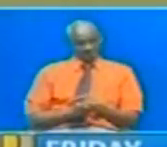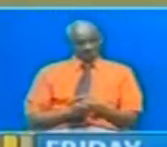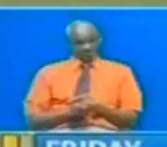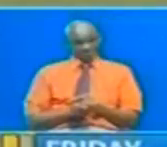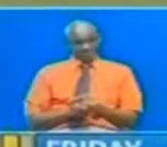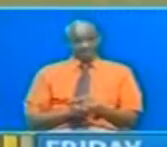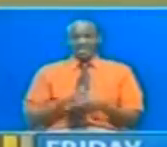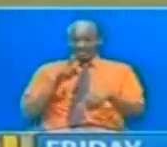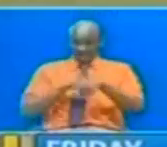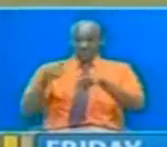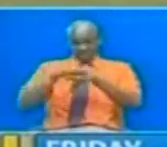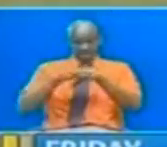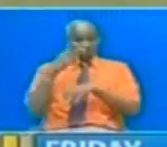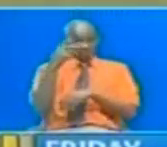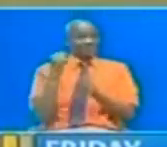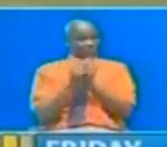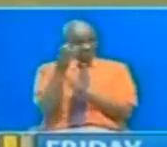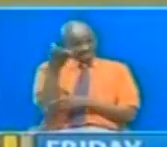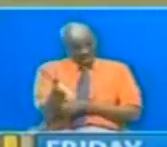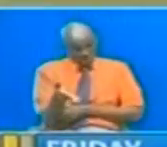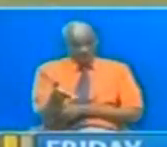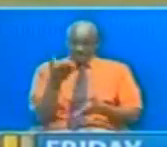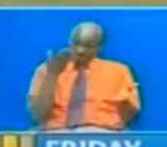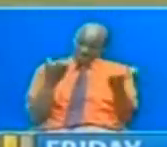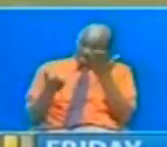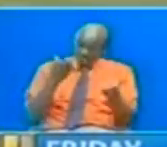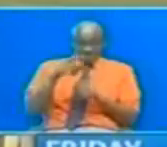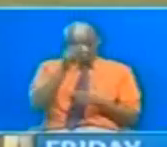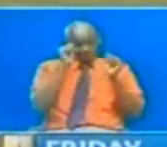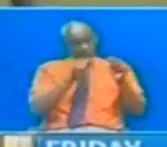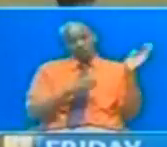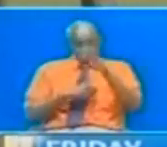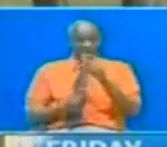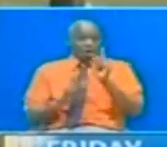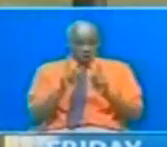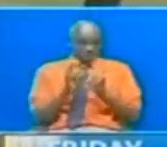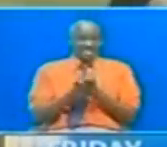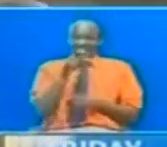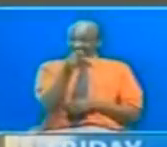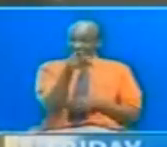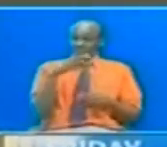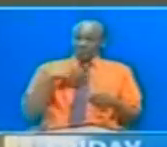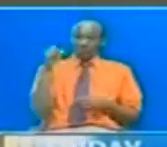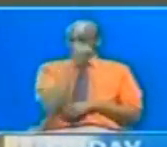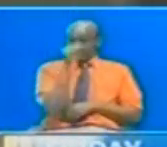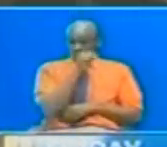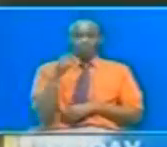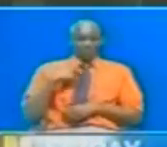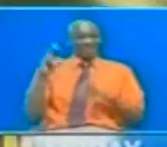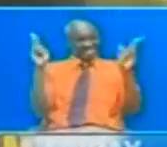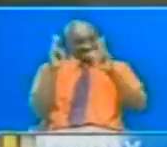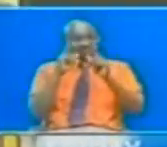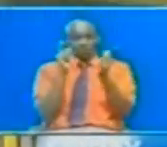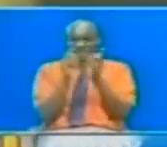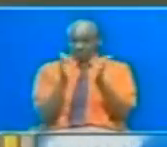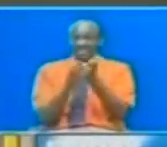In the AFCON 2015 extravaganza, which might be a chance to redeem themselves, Teranga Lions are training hard to get ready to battle